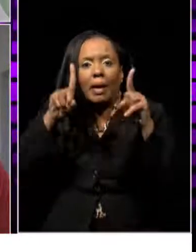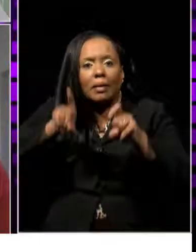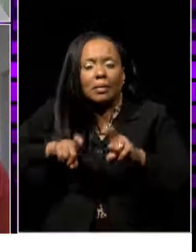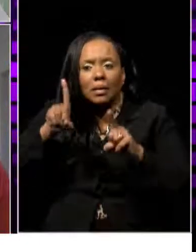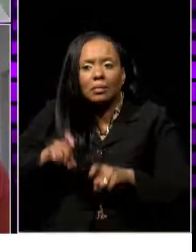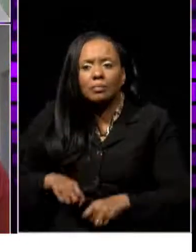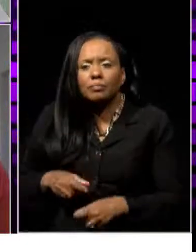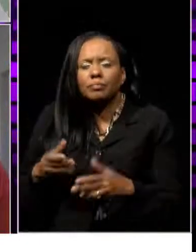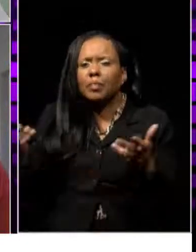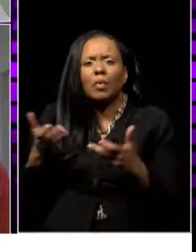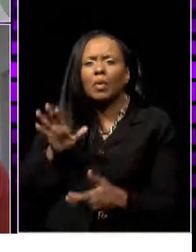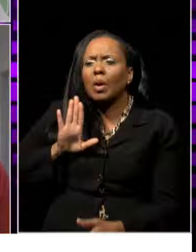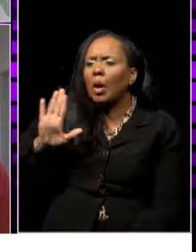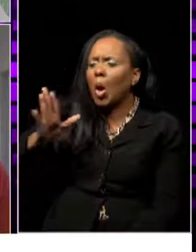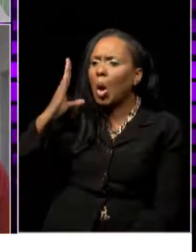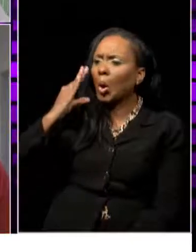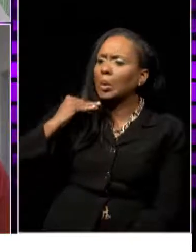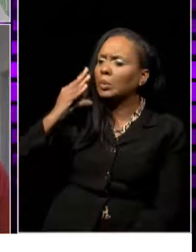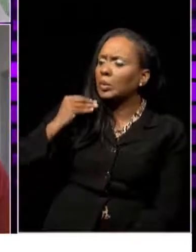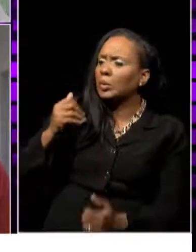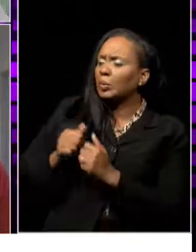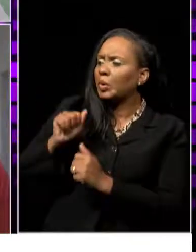your experience been?